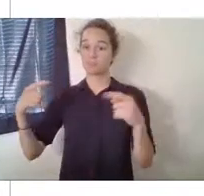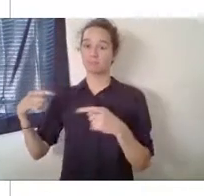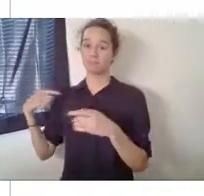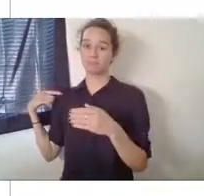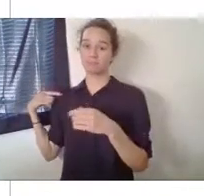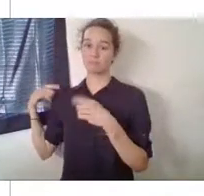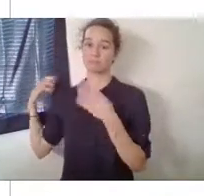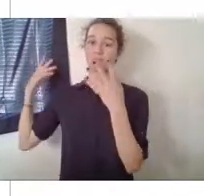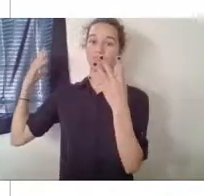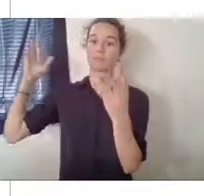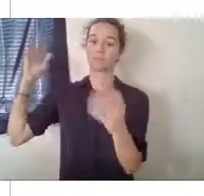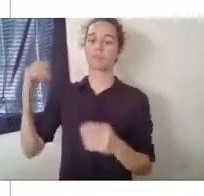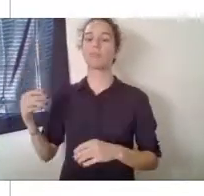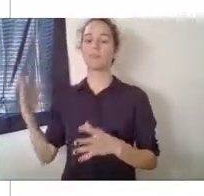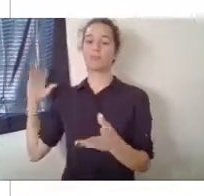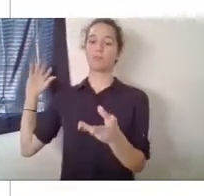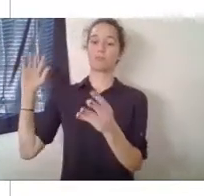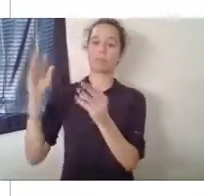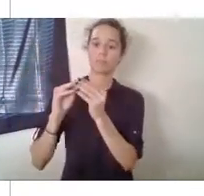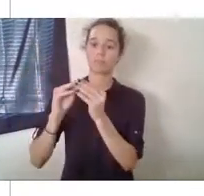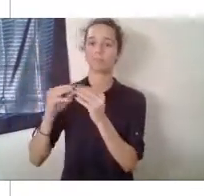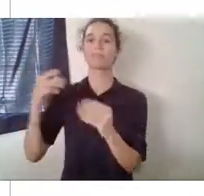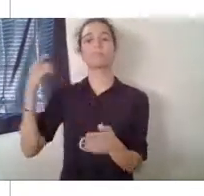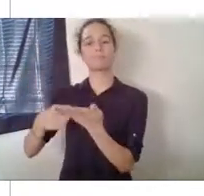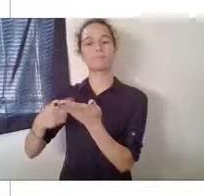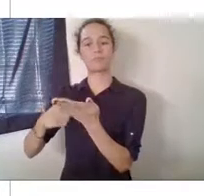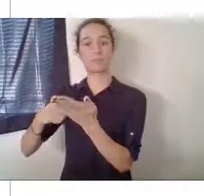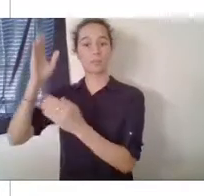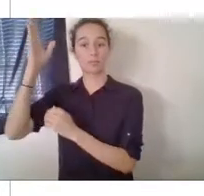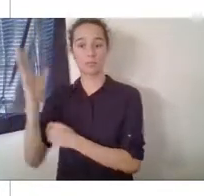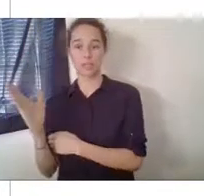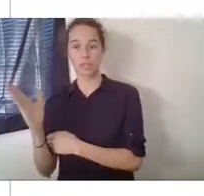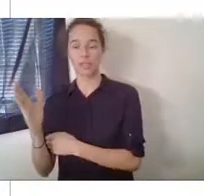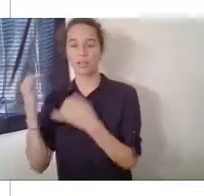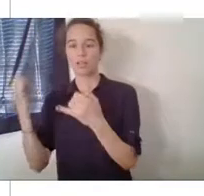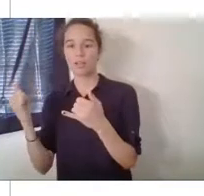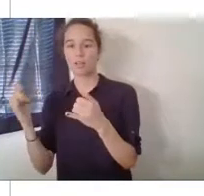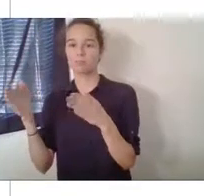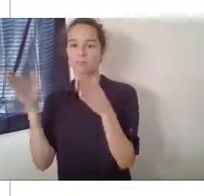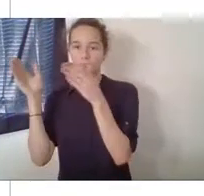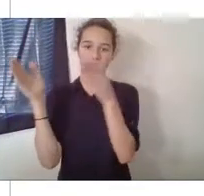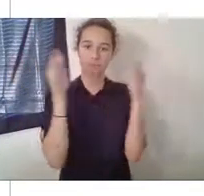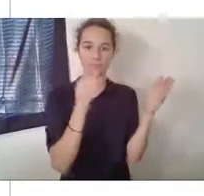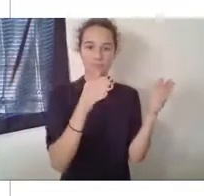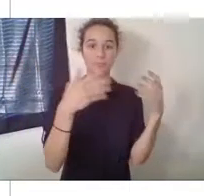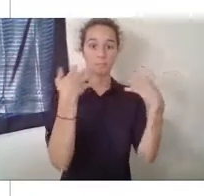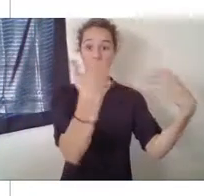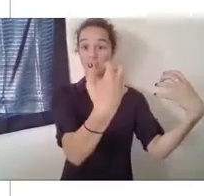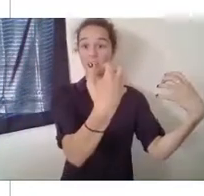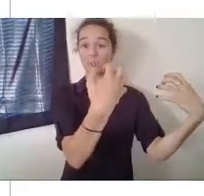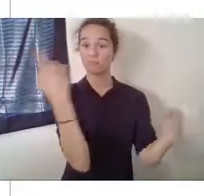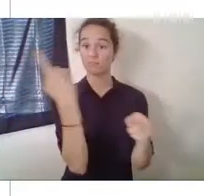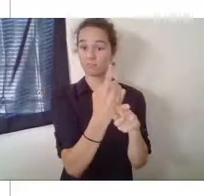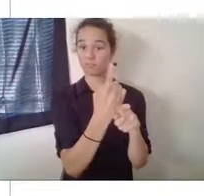week of class, it's not me, the speaker, it's you, the audience. But what happens when the audience